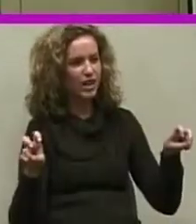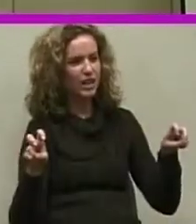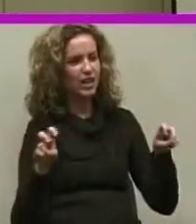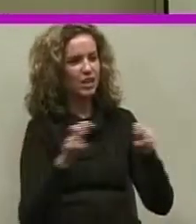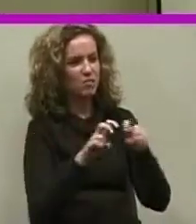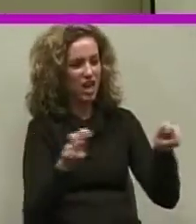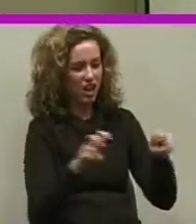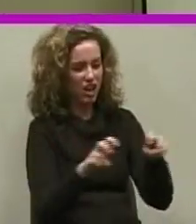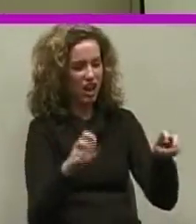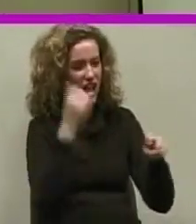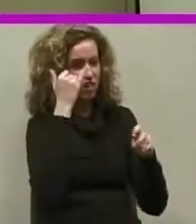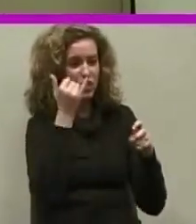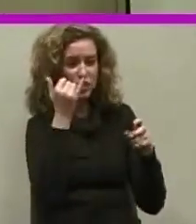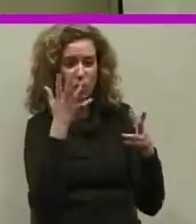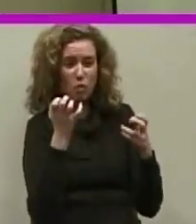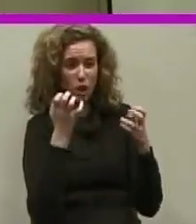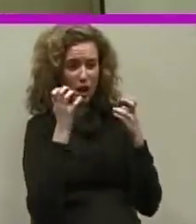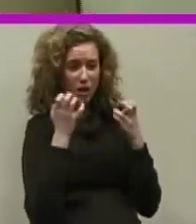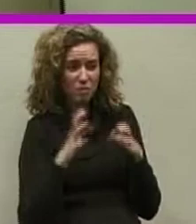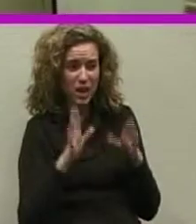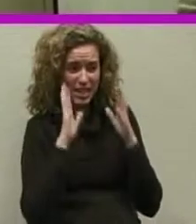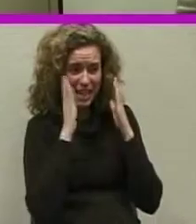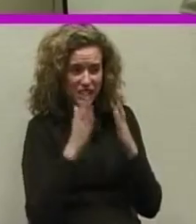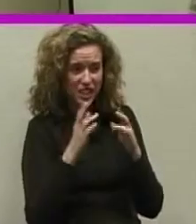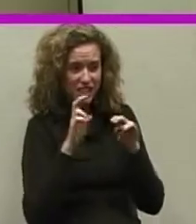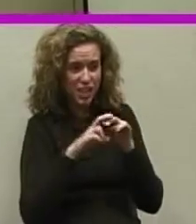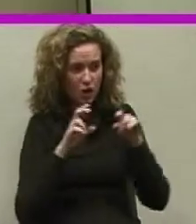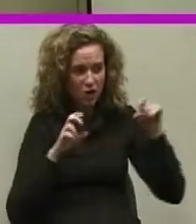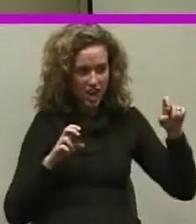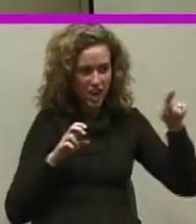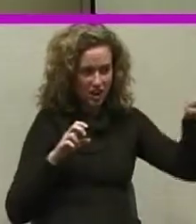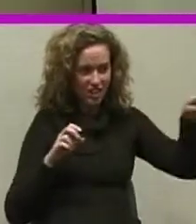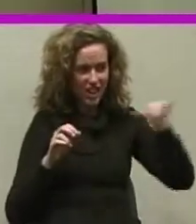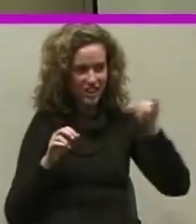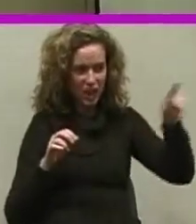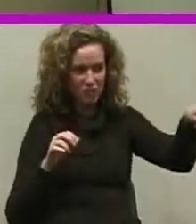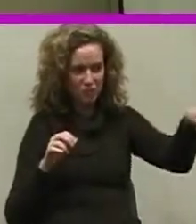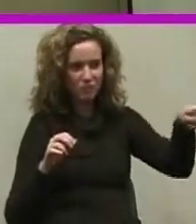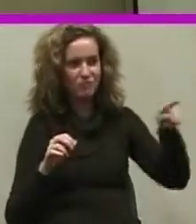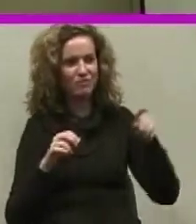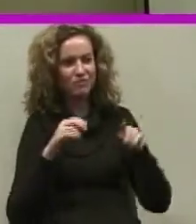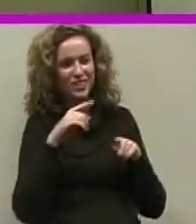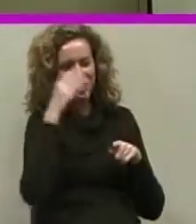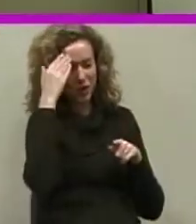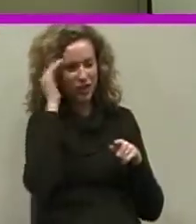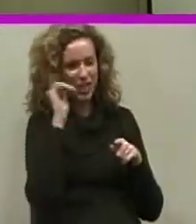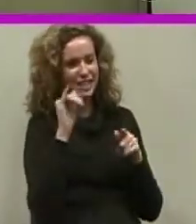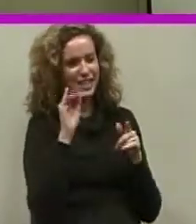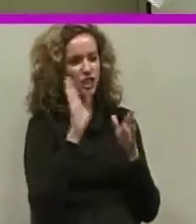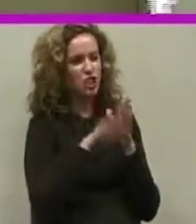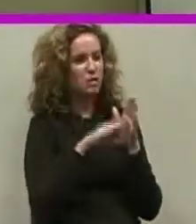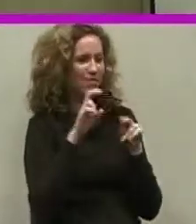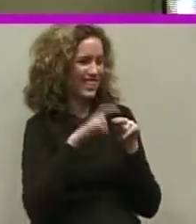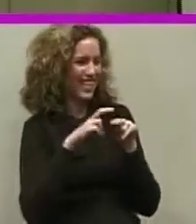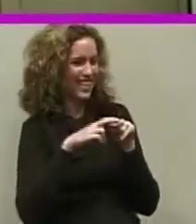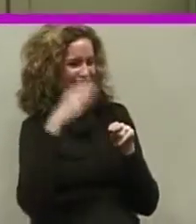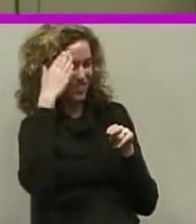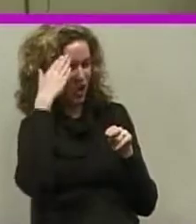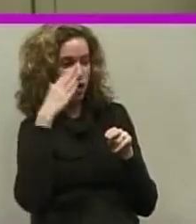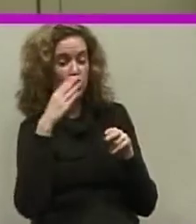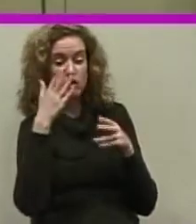you guys are. Okay, those are pretty safe seats. Right? Those are the cheap seats. Nobody bothers you over there. Okay, you don't want to sit here. You don't want to sit here,